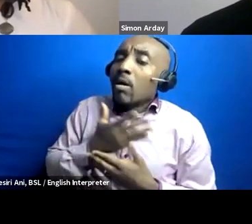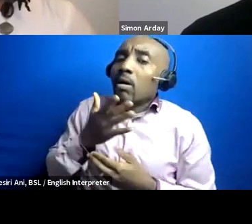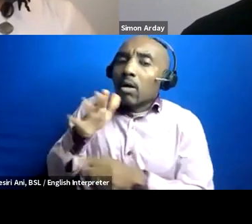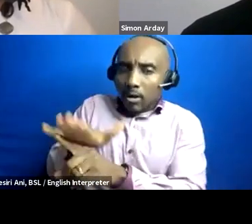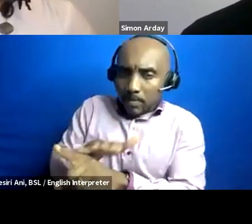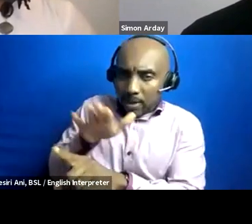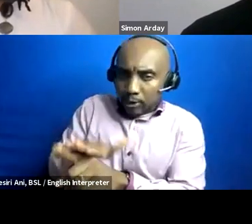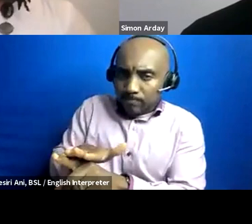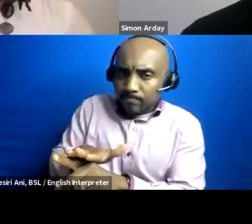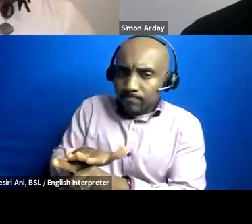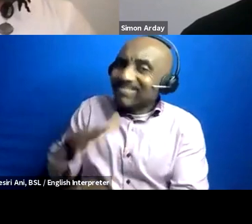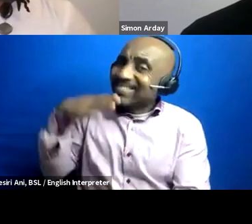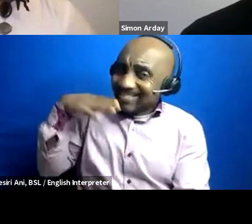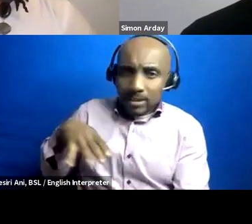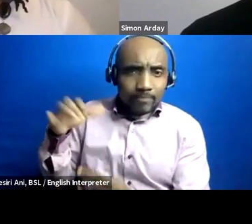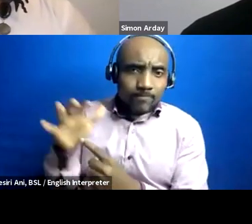it.